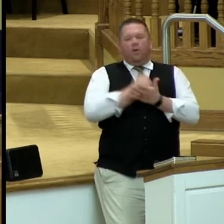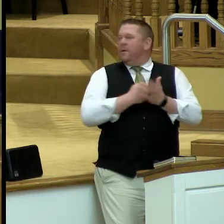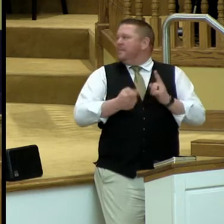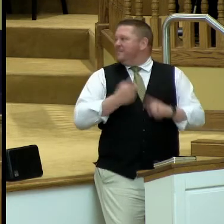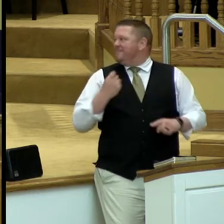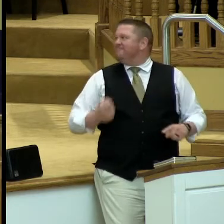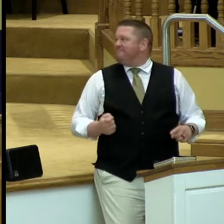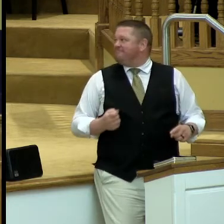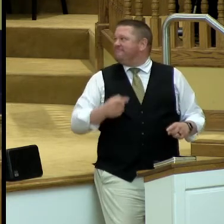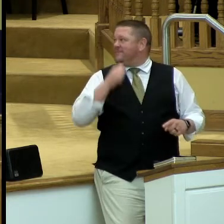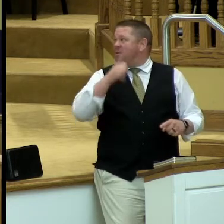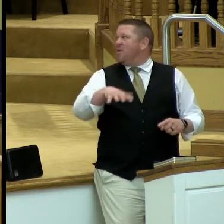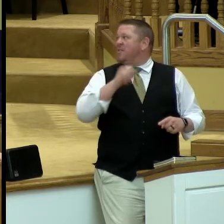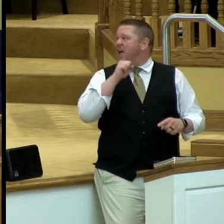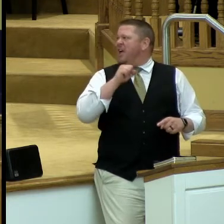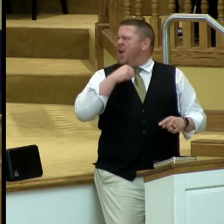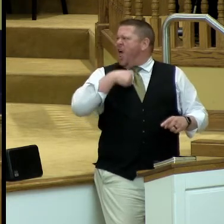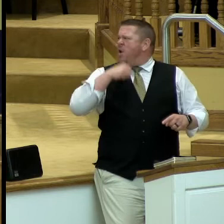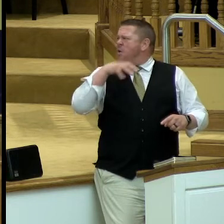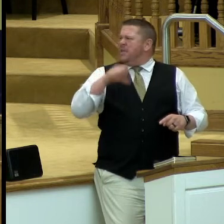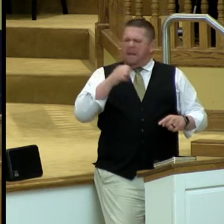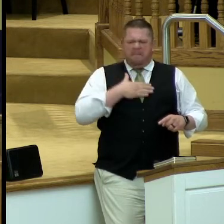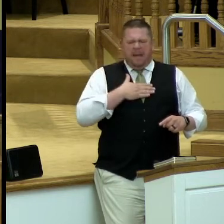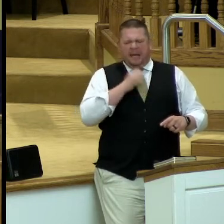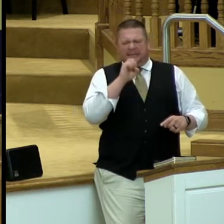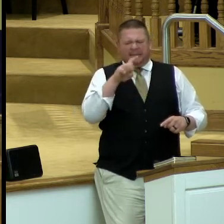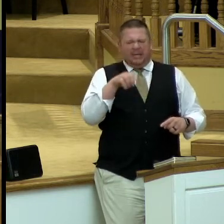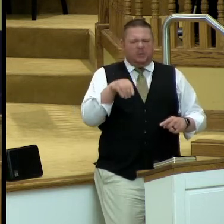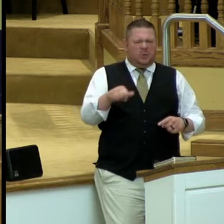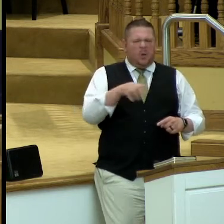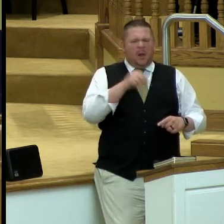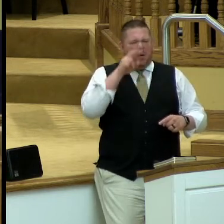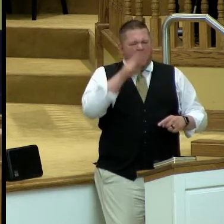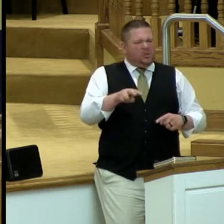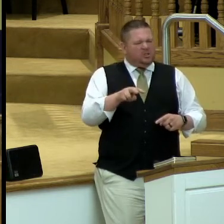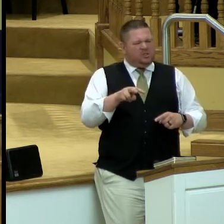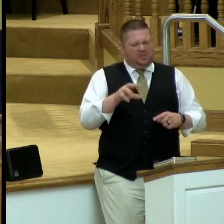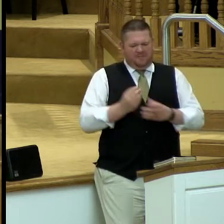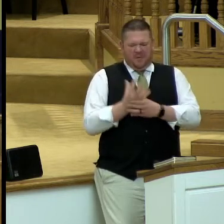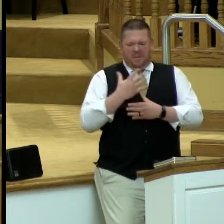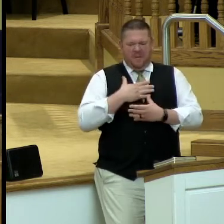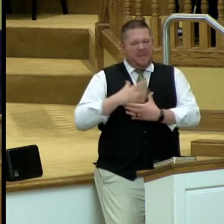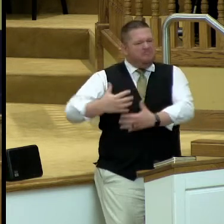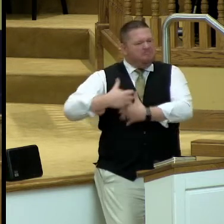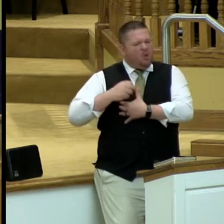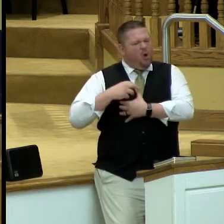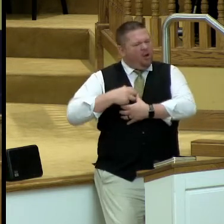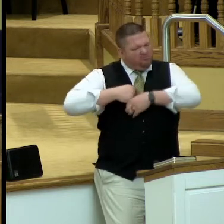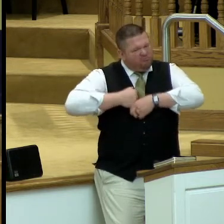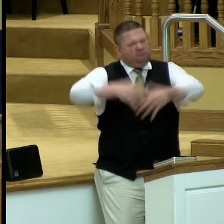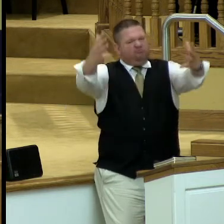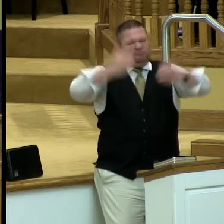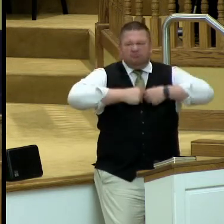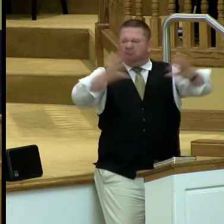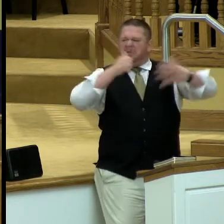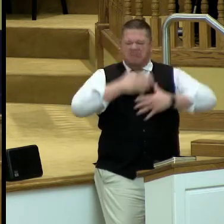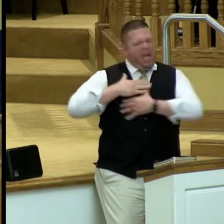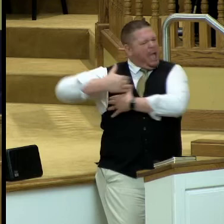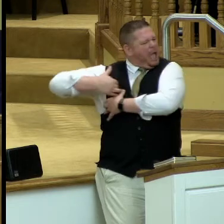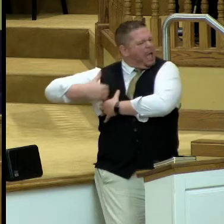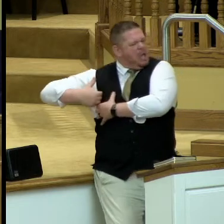reaped from. You don't take your seed sown and watch them flourish and then you reap and then you, no, this is